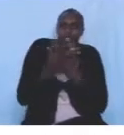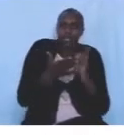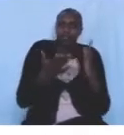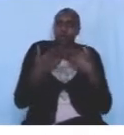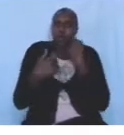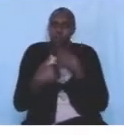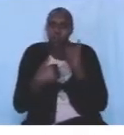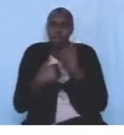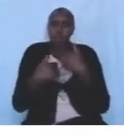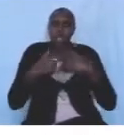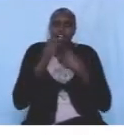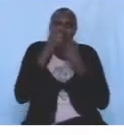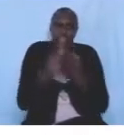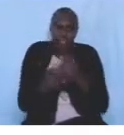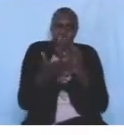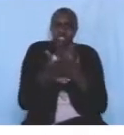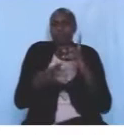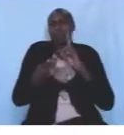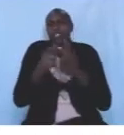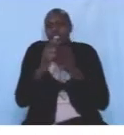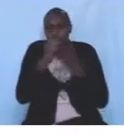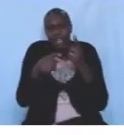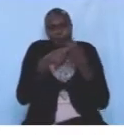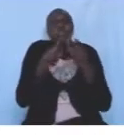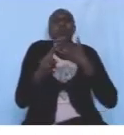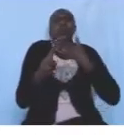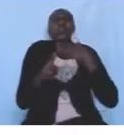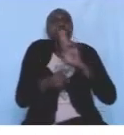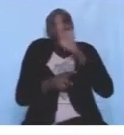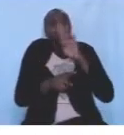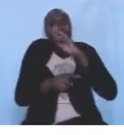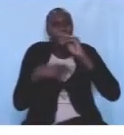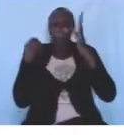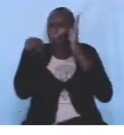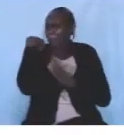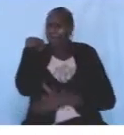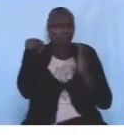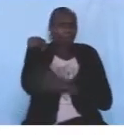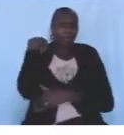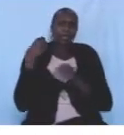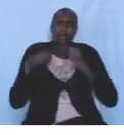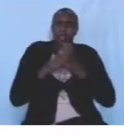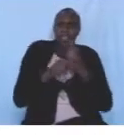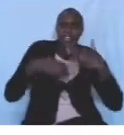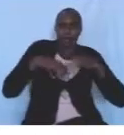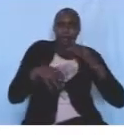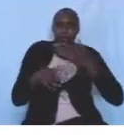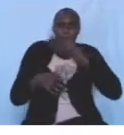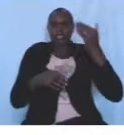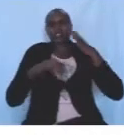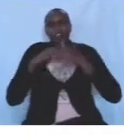who are given certain gifts, but they want to exploit or think other people have better